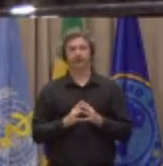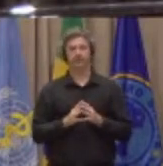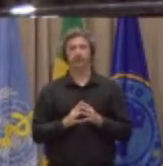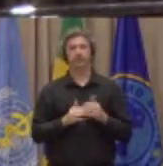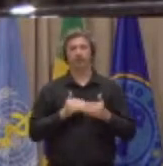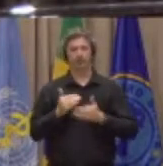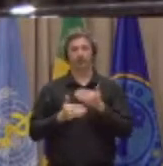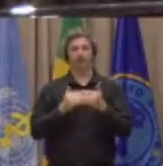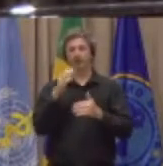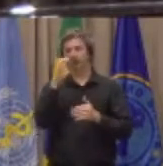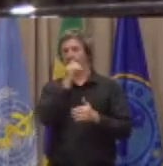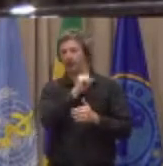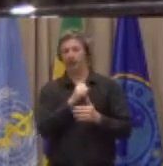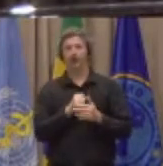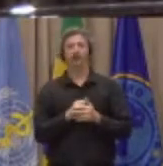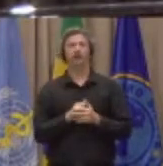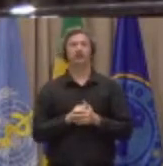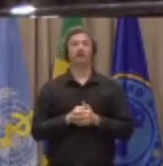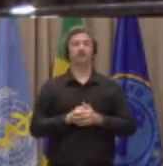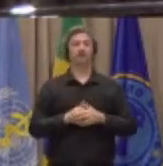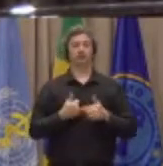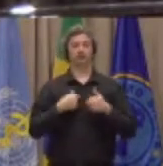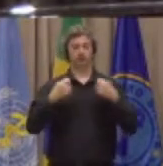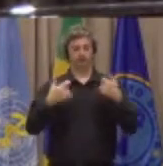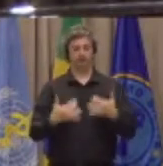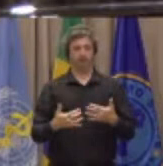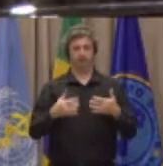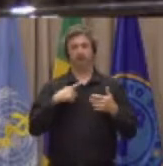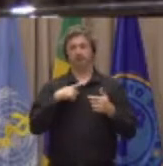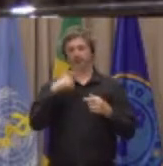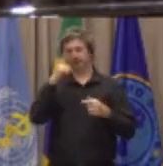As we saw, was a very quick process.